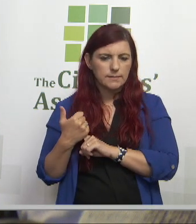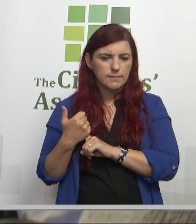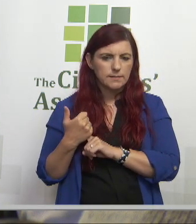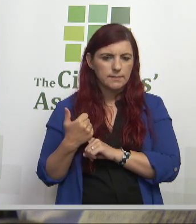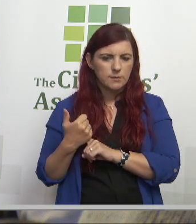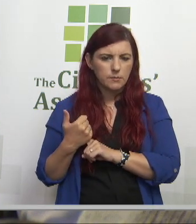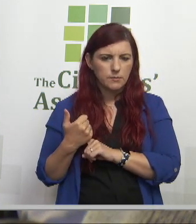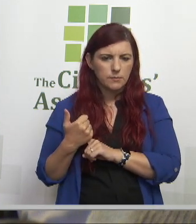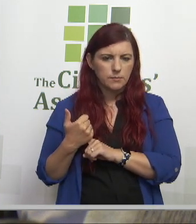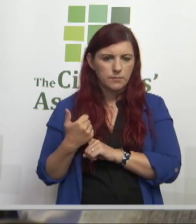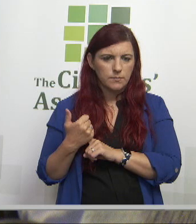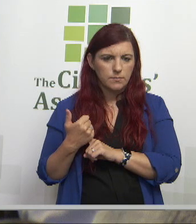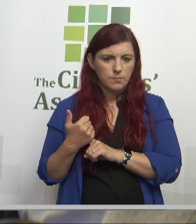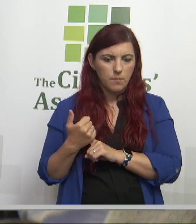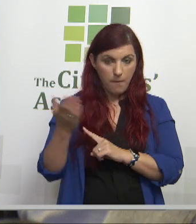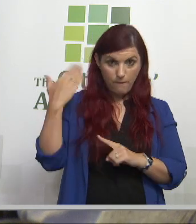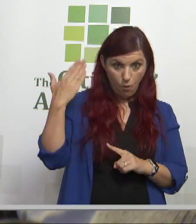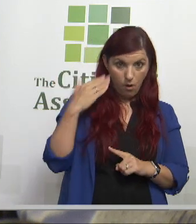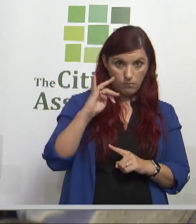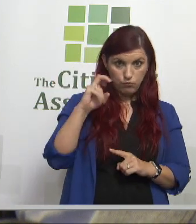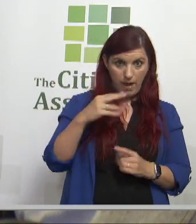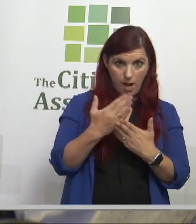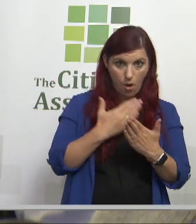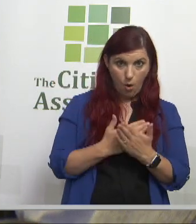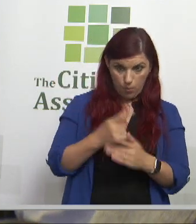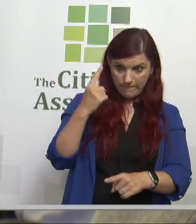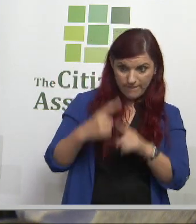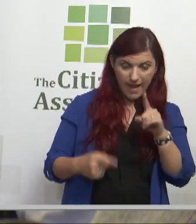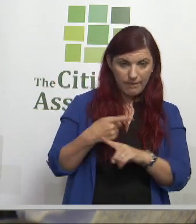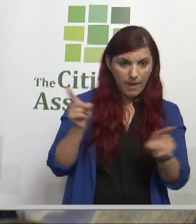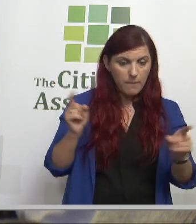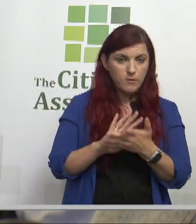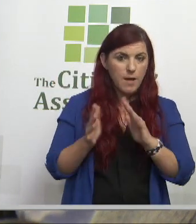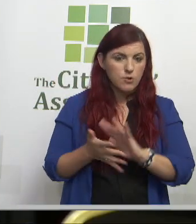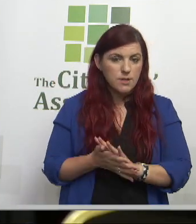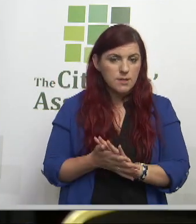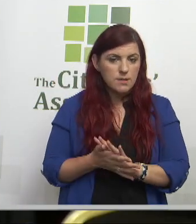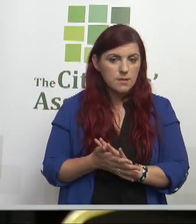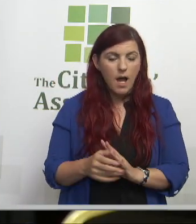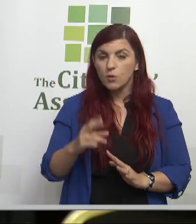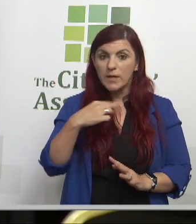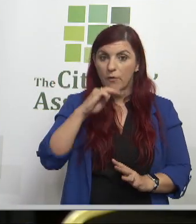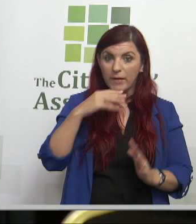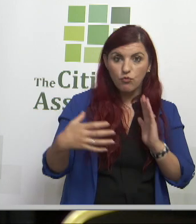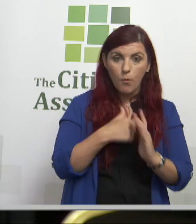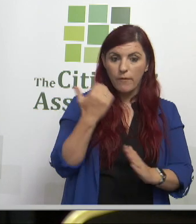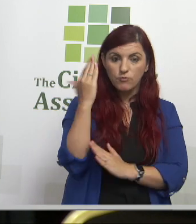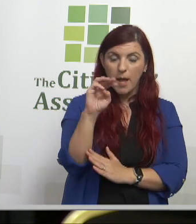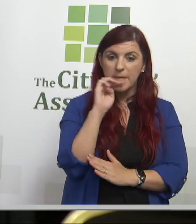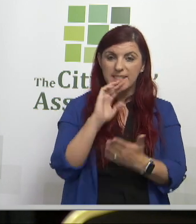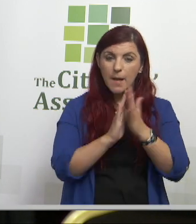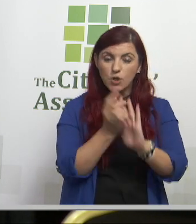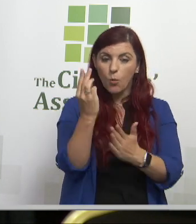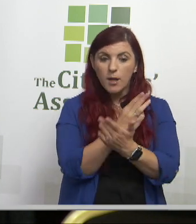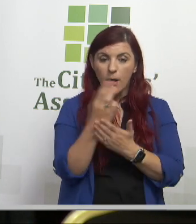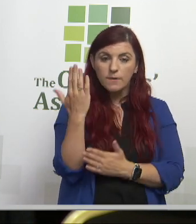penalty placed on whoever had done the damage for just damaging a part of the tree, not even removing the whole tree. And in fact, I don't